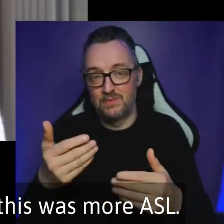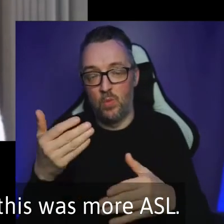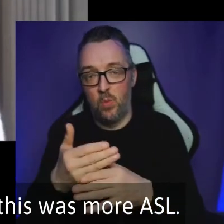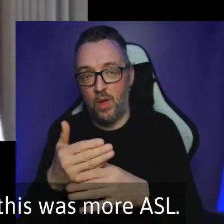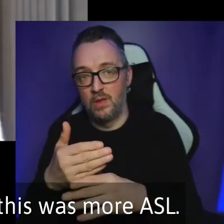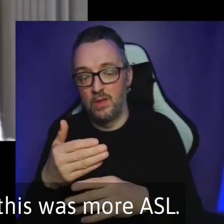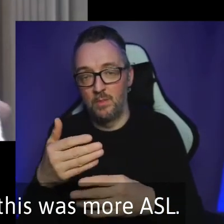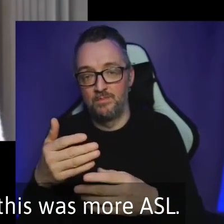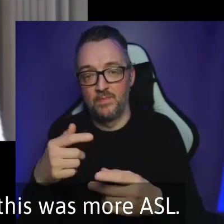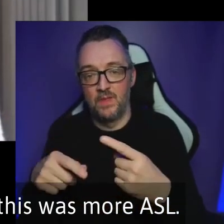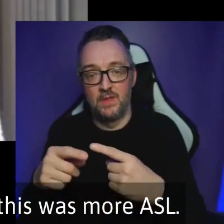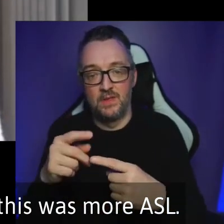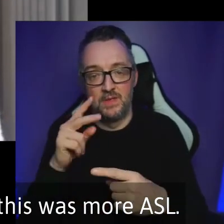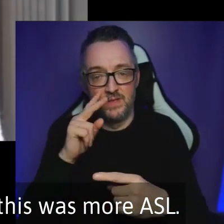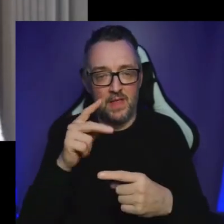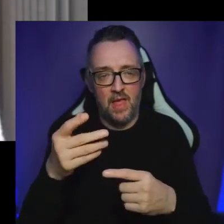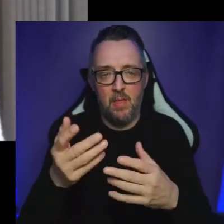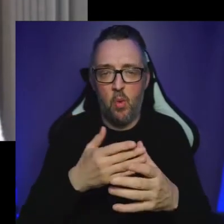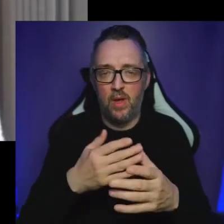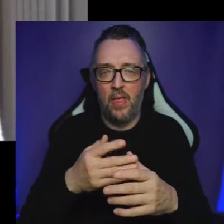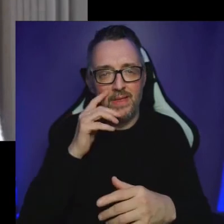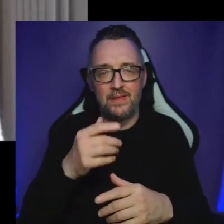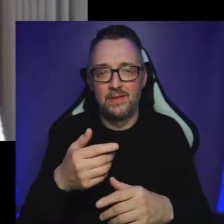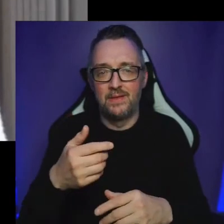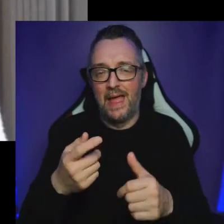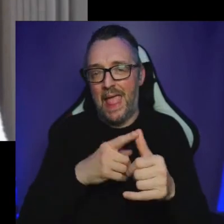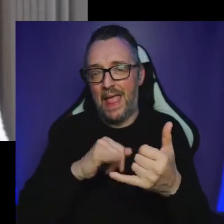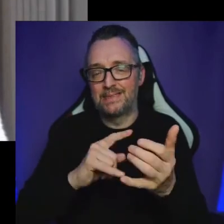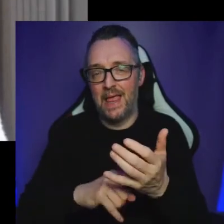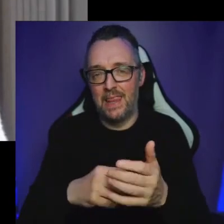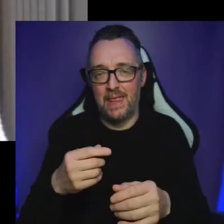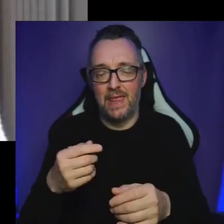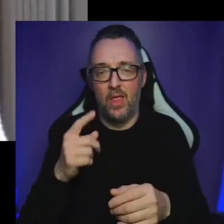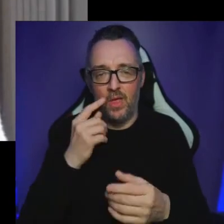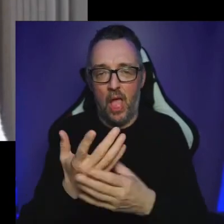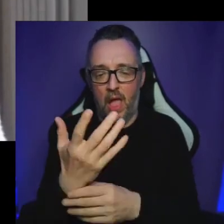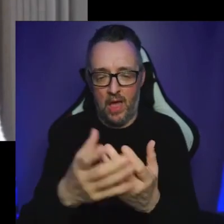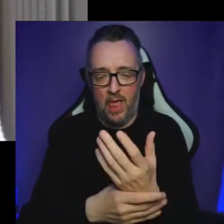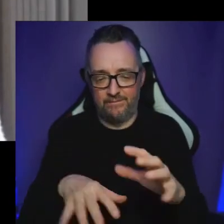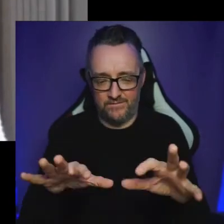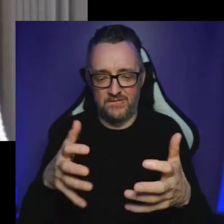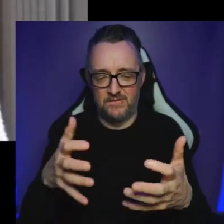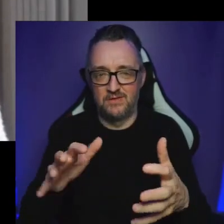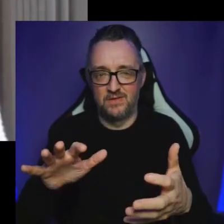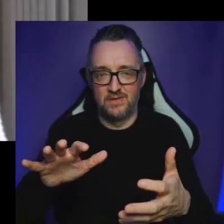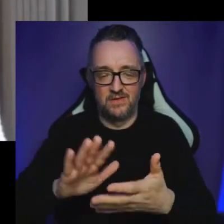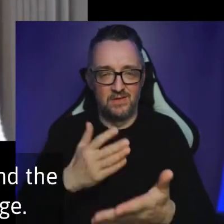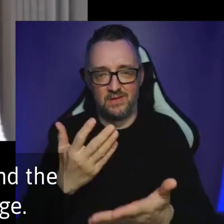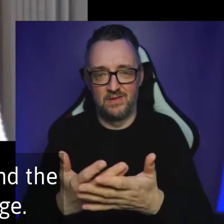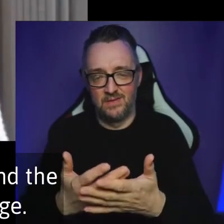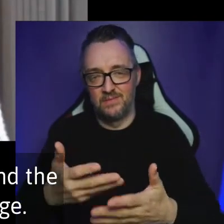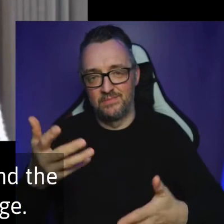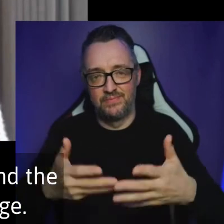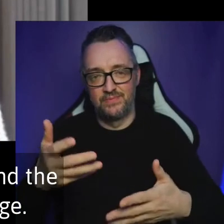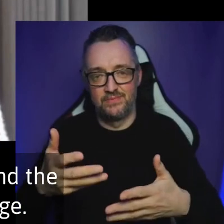at sort of, this was more ASL, so American Sign Language, looking at gloves which kind of translated